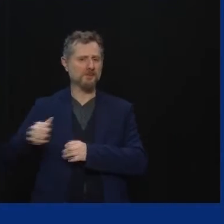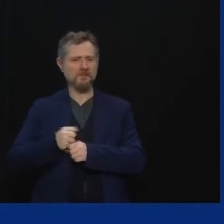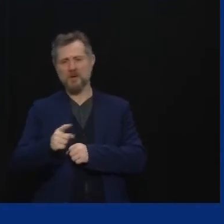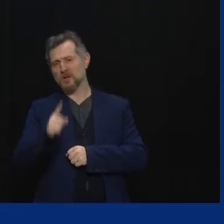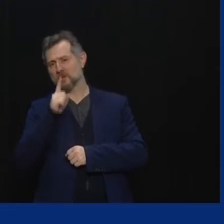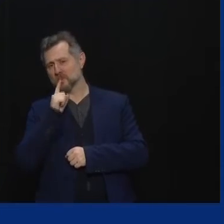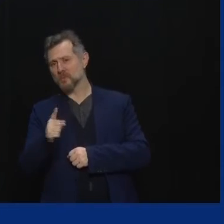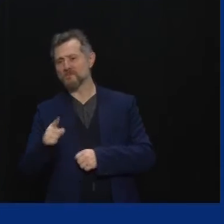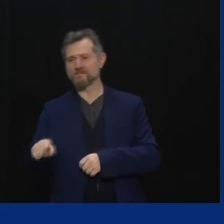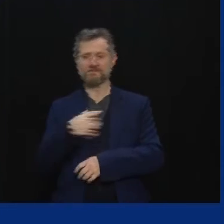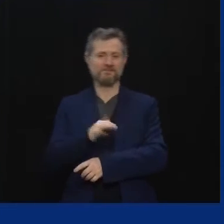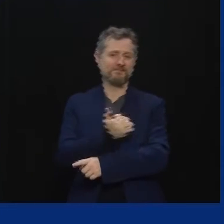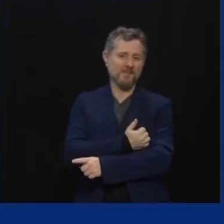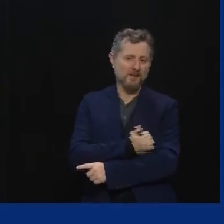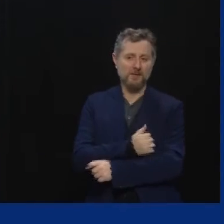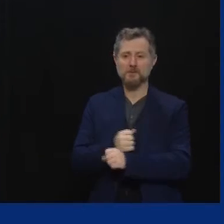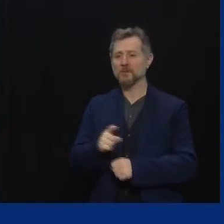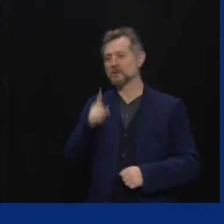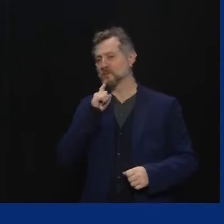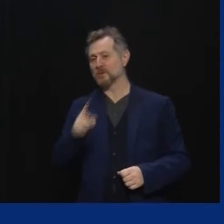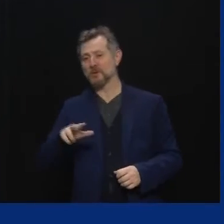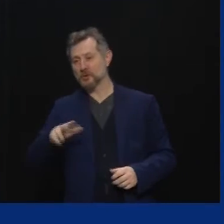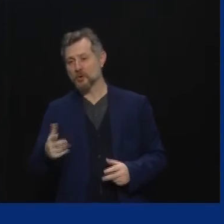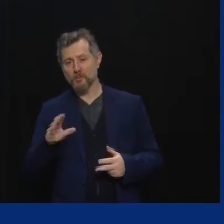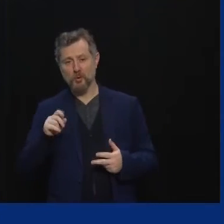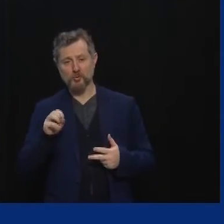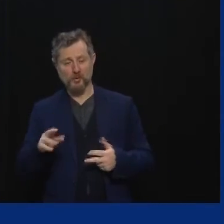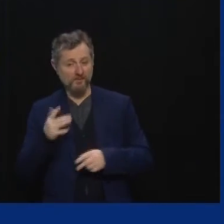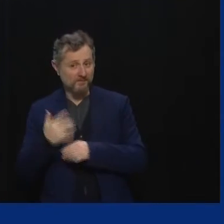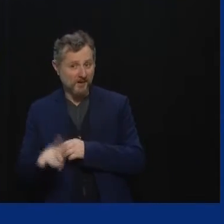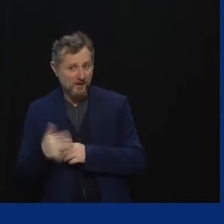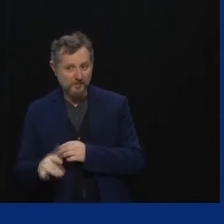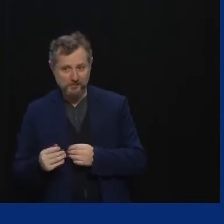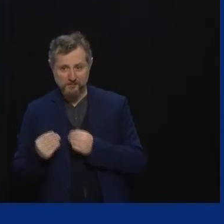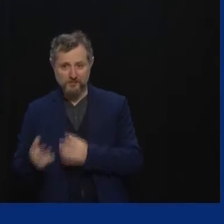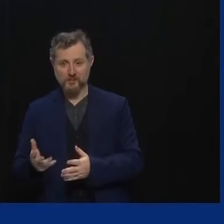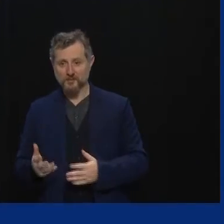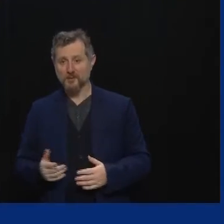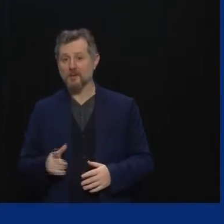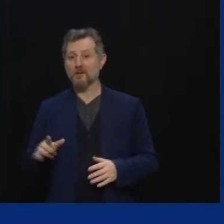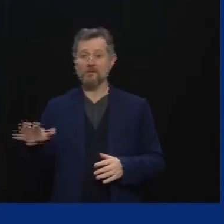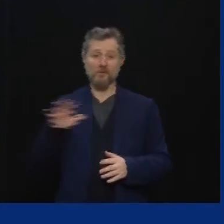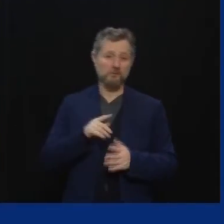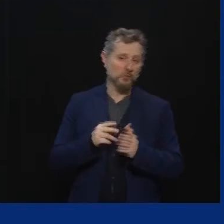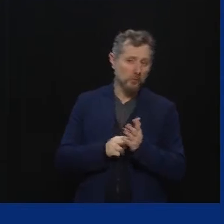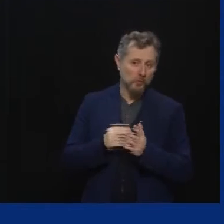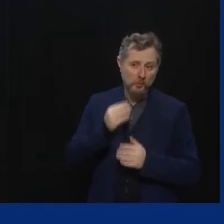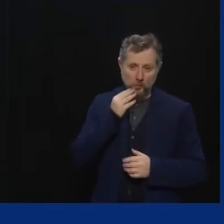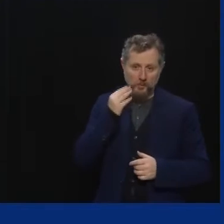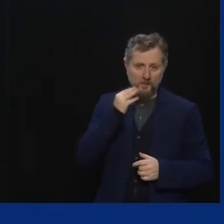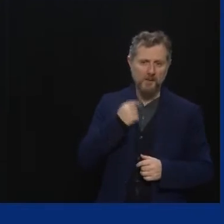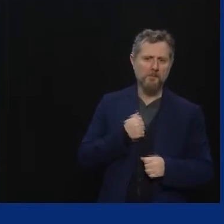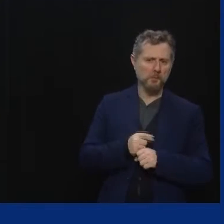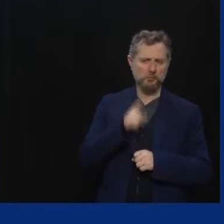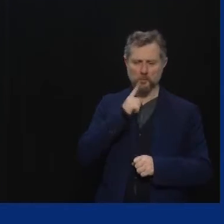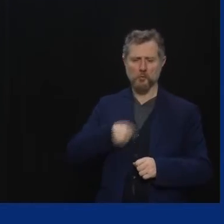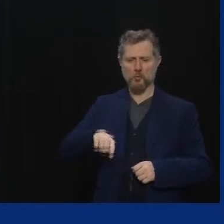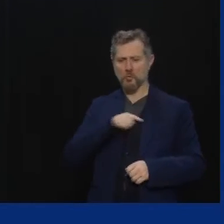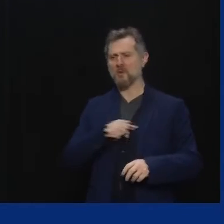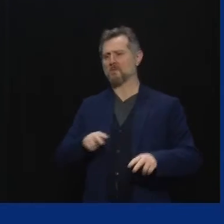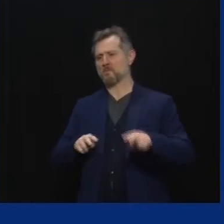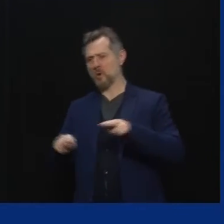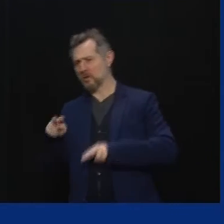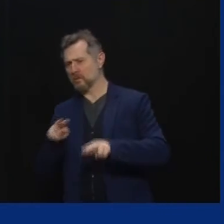they're vaccinated, we're making sure that there's boosters available at all the nursing homes. But we're monitoring this. Everything I say today, I know